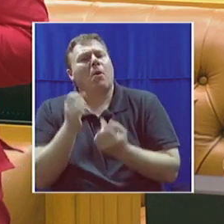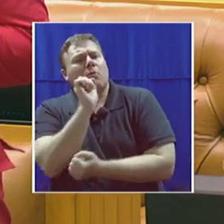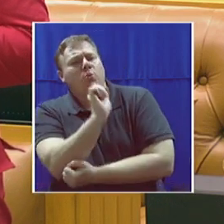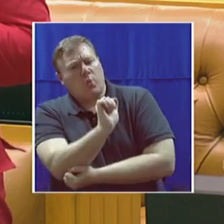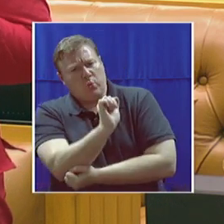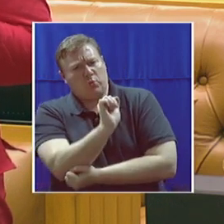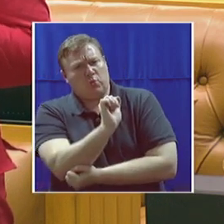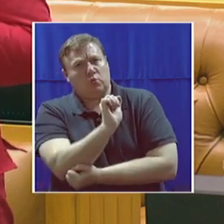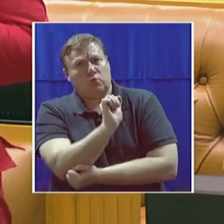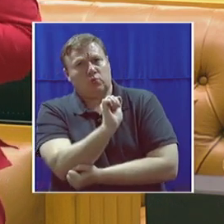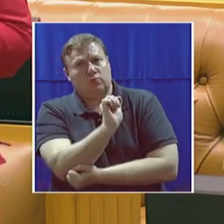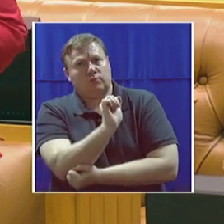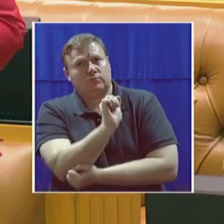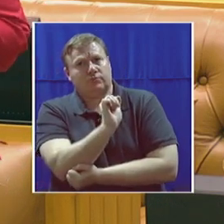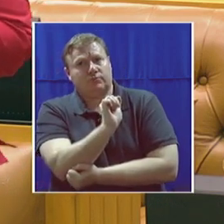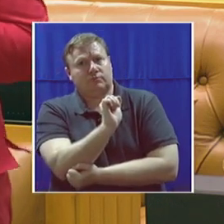department